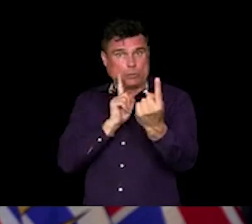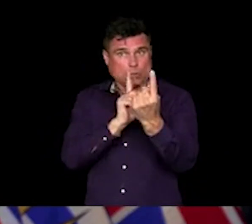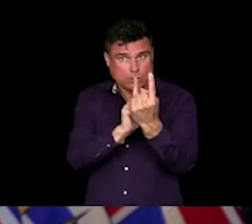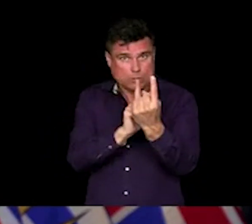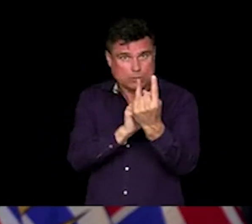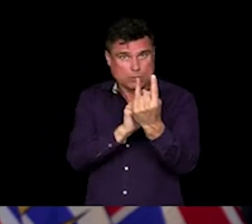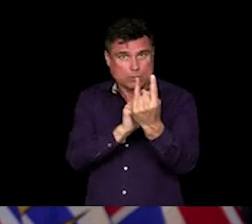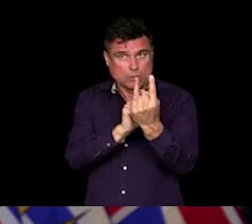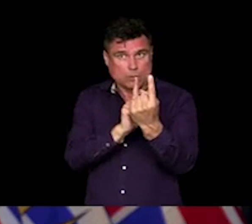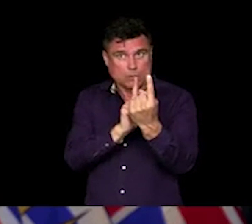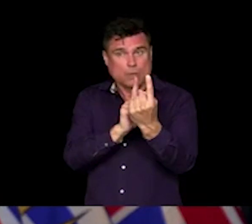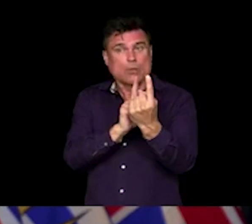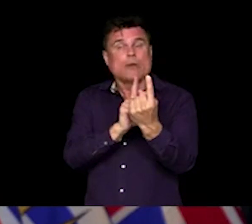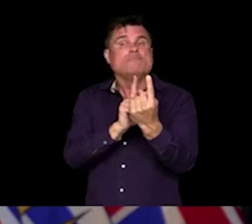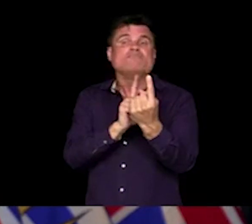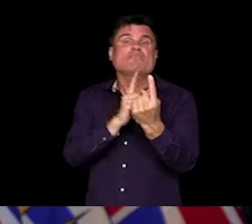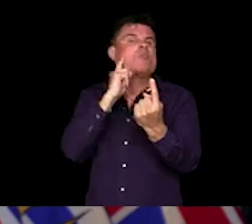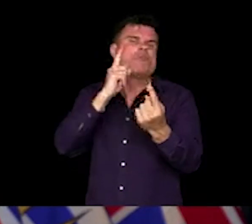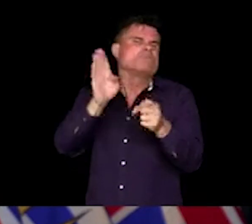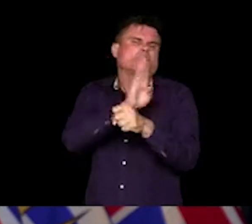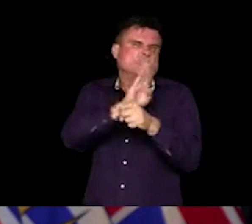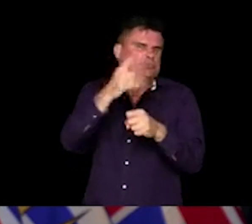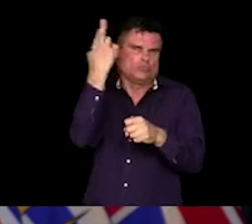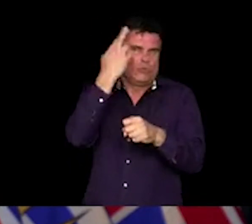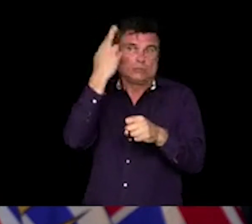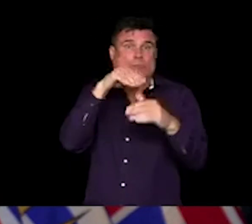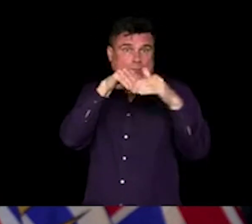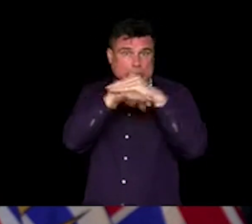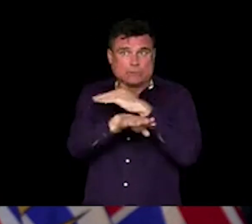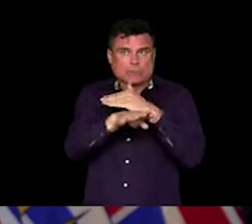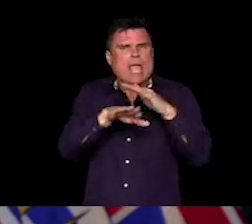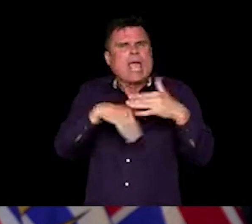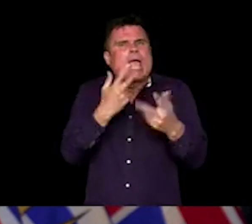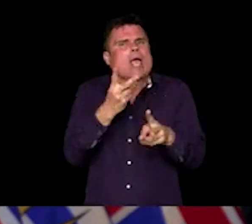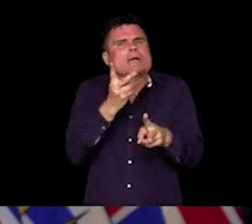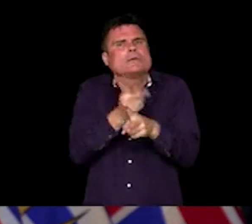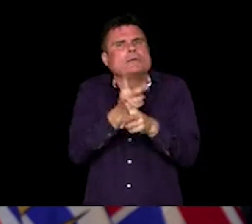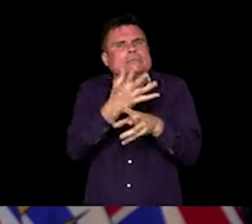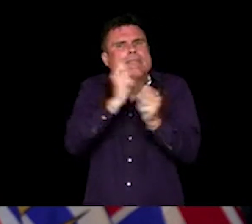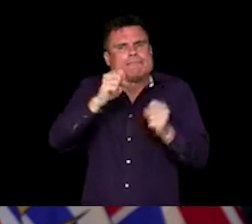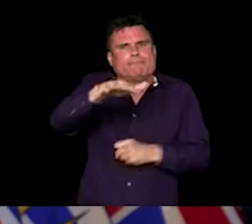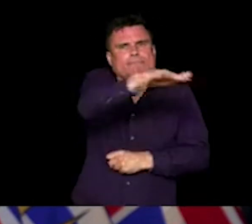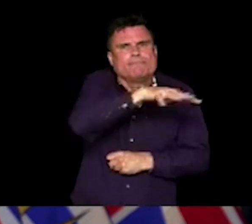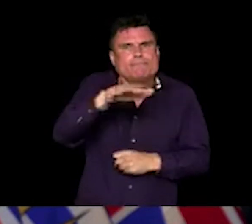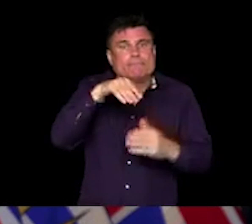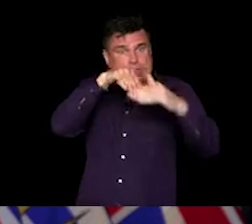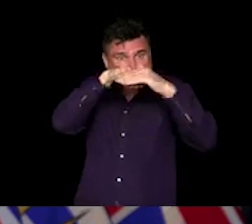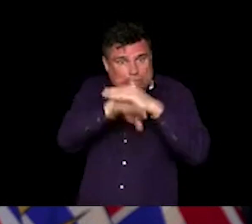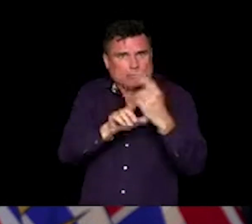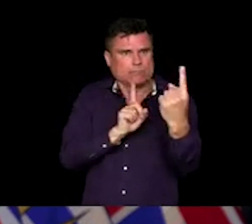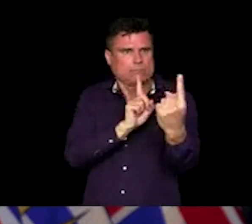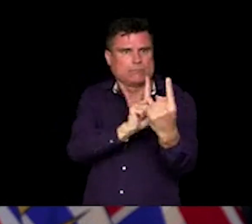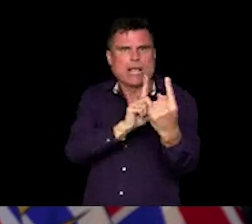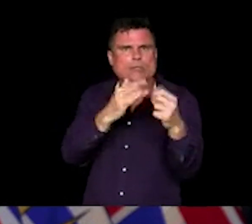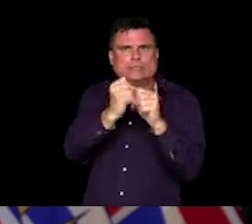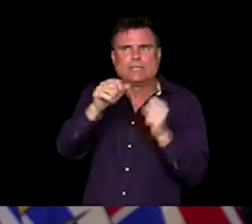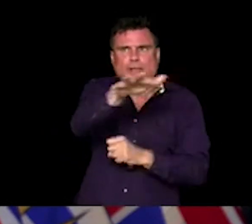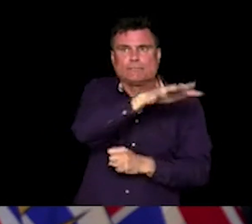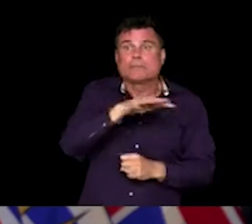social connections is, how do we have safe contacts? And that may mean keeping our distance. It may mean the use